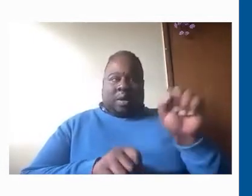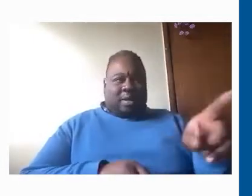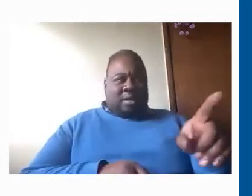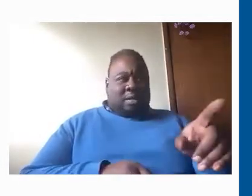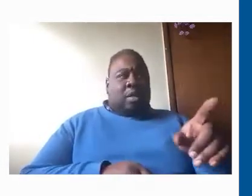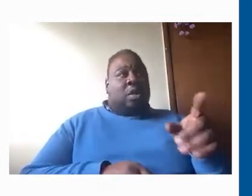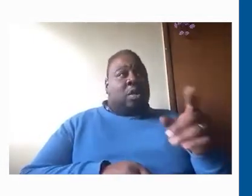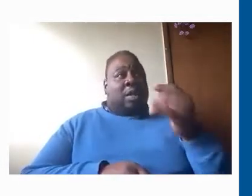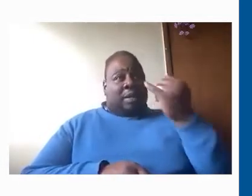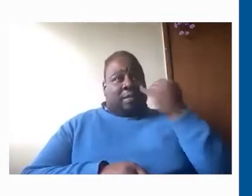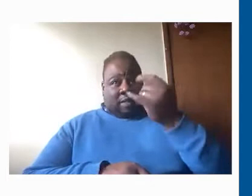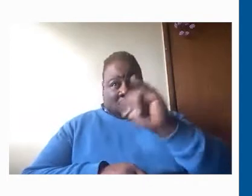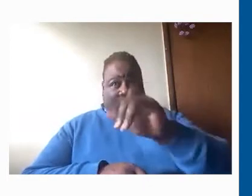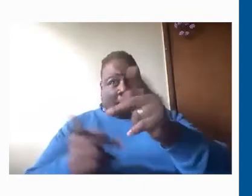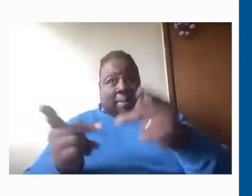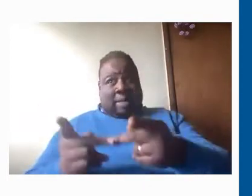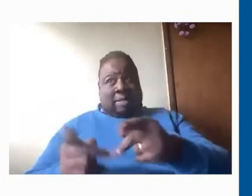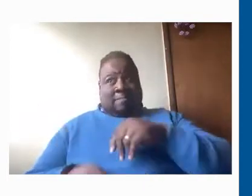not an option.